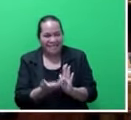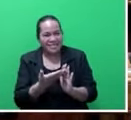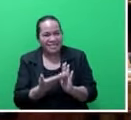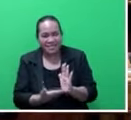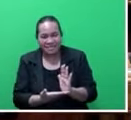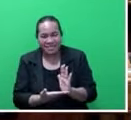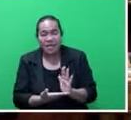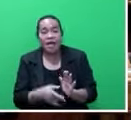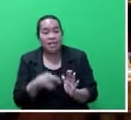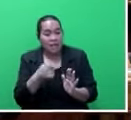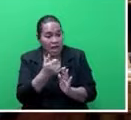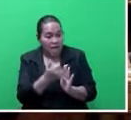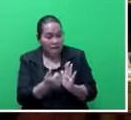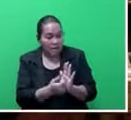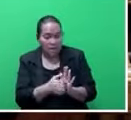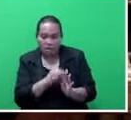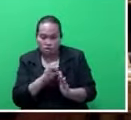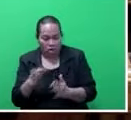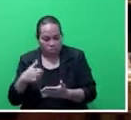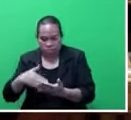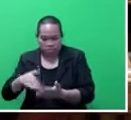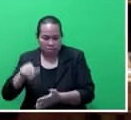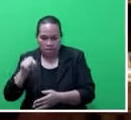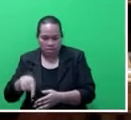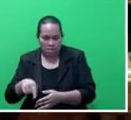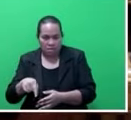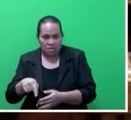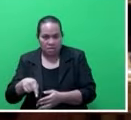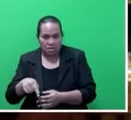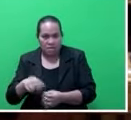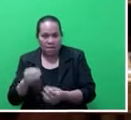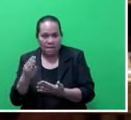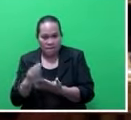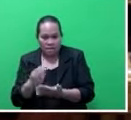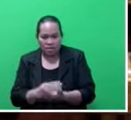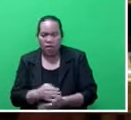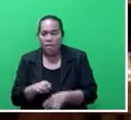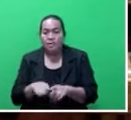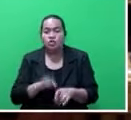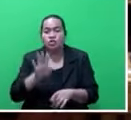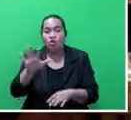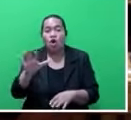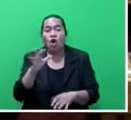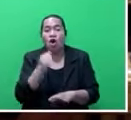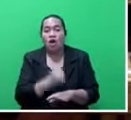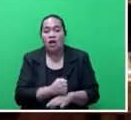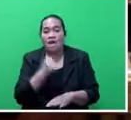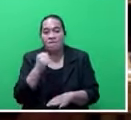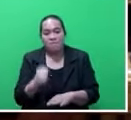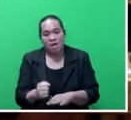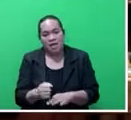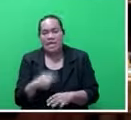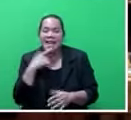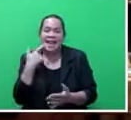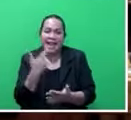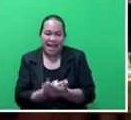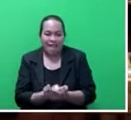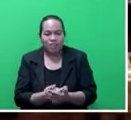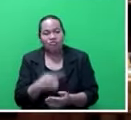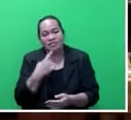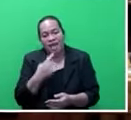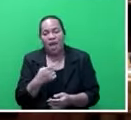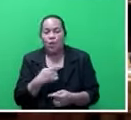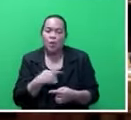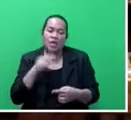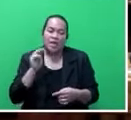that act does not authorize a budget like this. So his government is lying to us, lying to the public, that we need this so-called